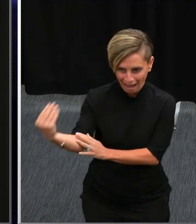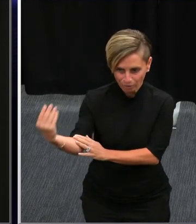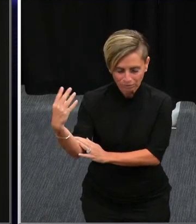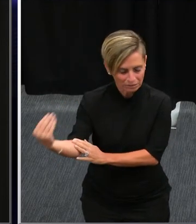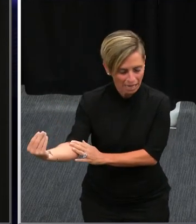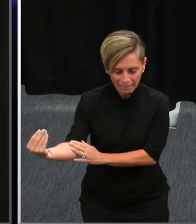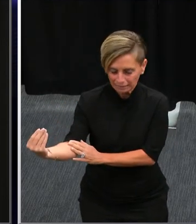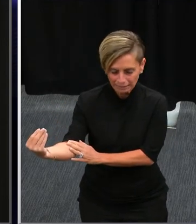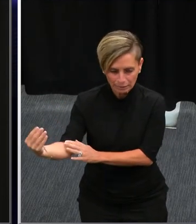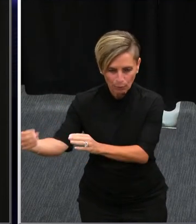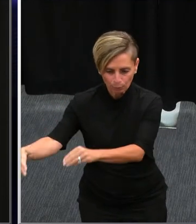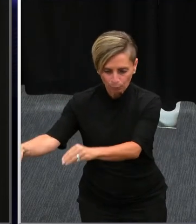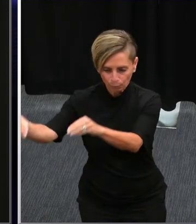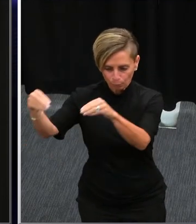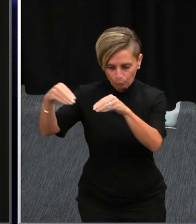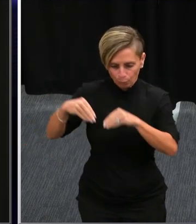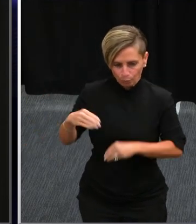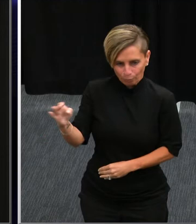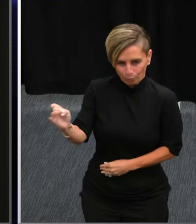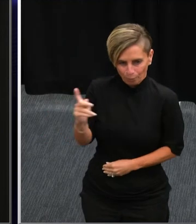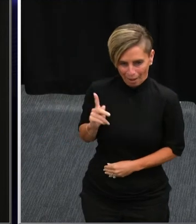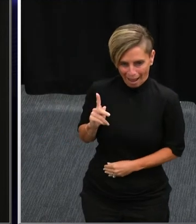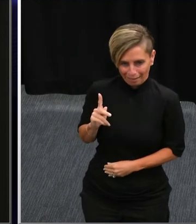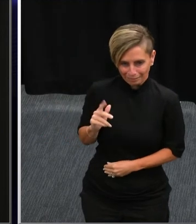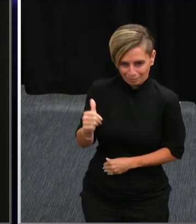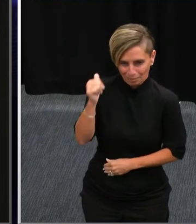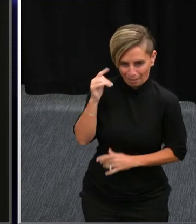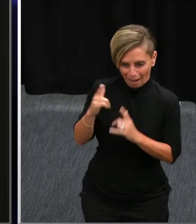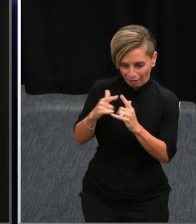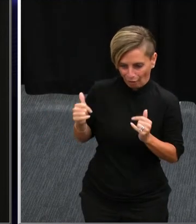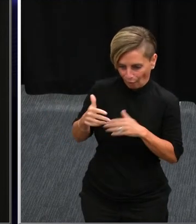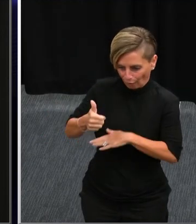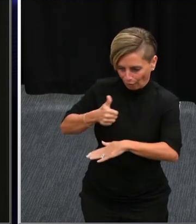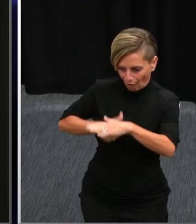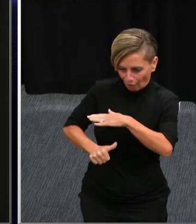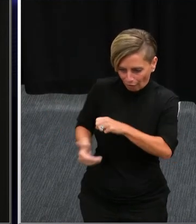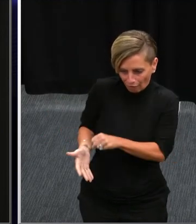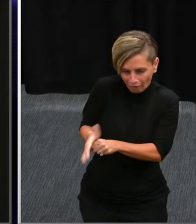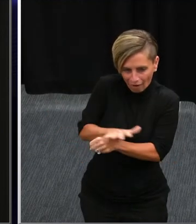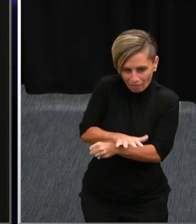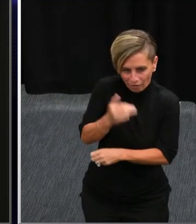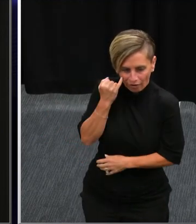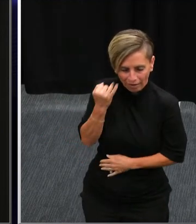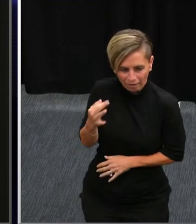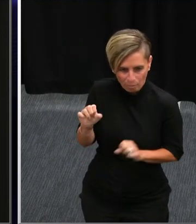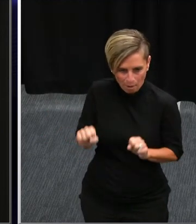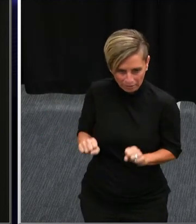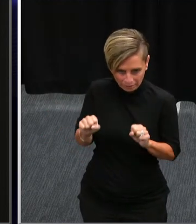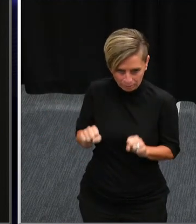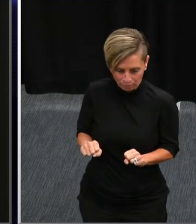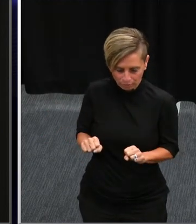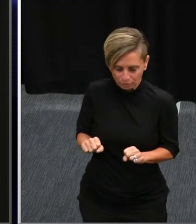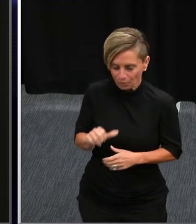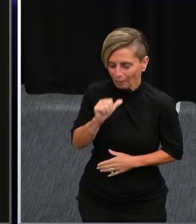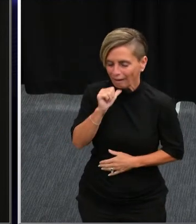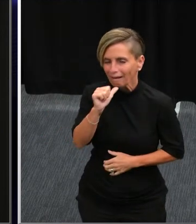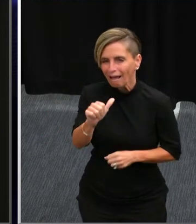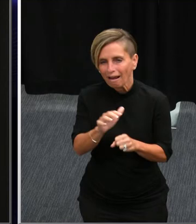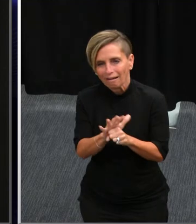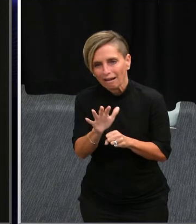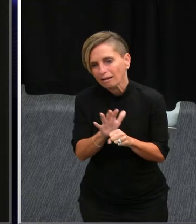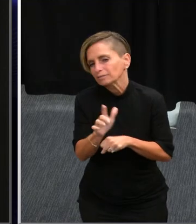into your yard. You need to move that back into the backyard or under some kind of cover, if at all possible. We do not have time to pick it